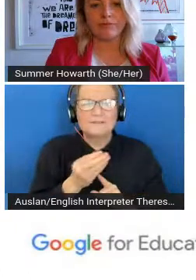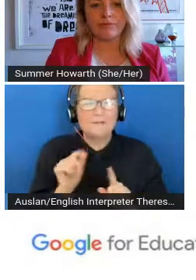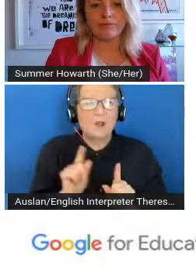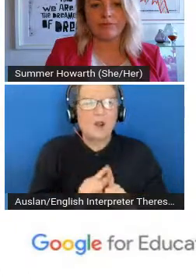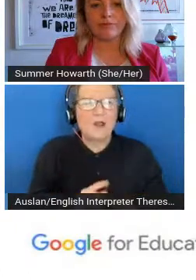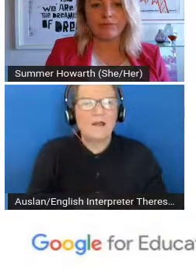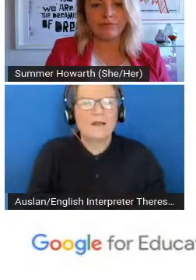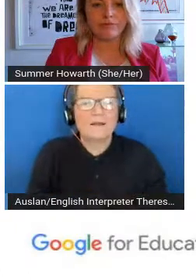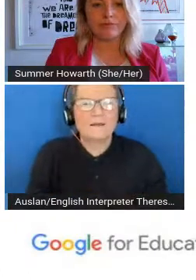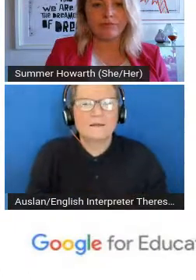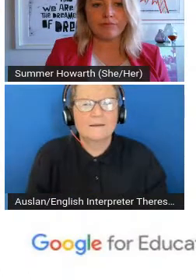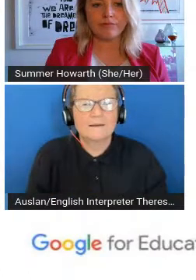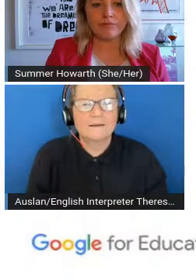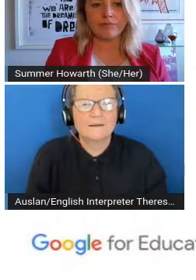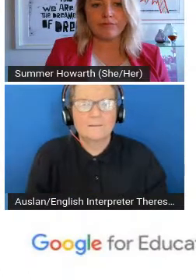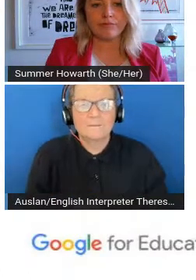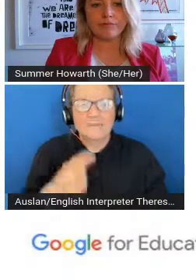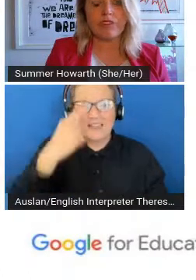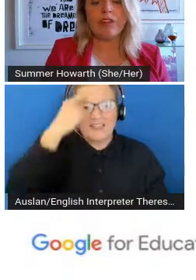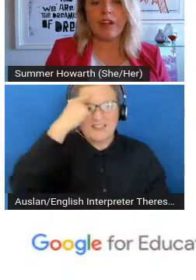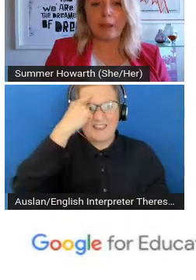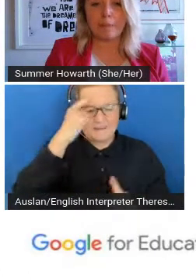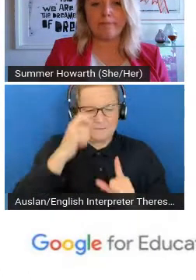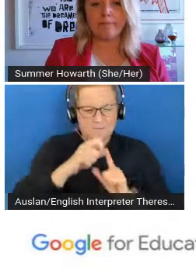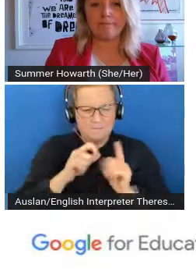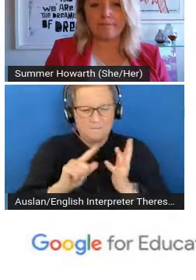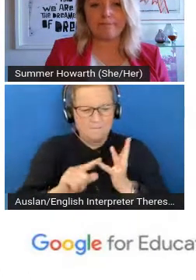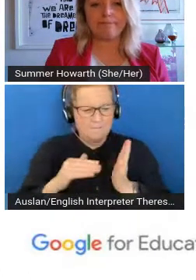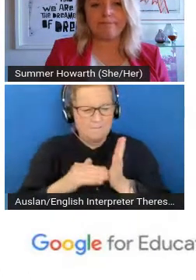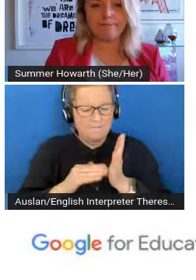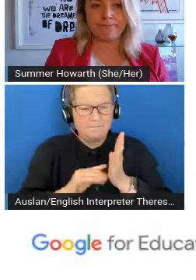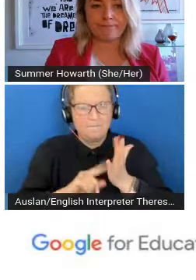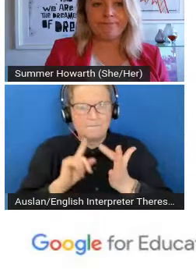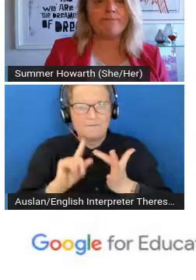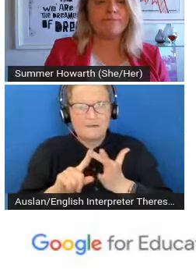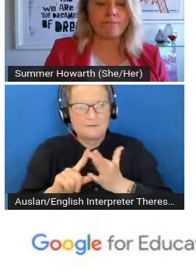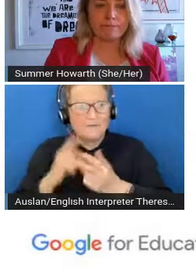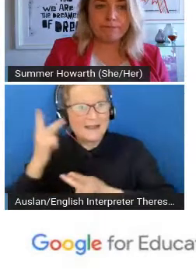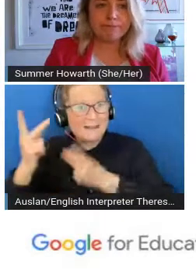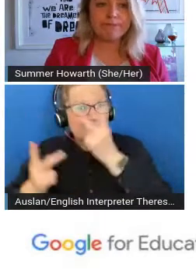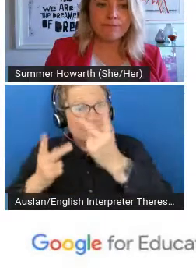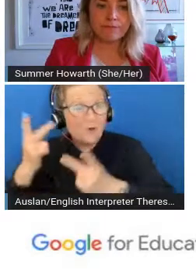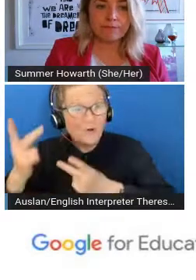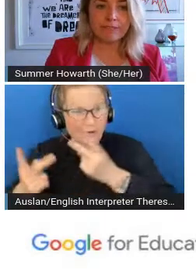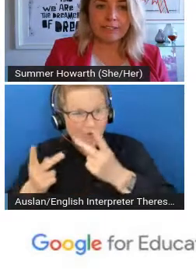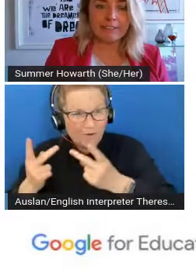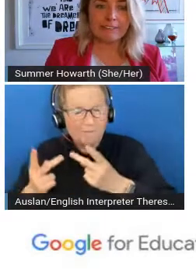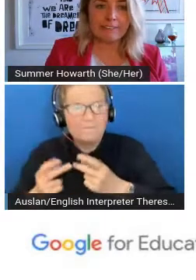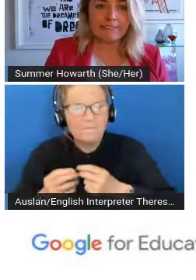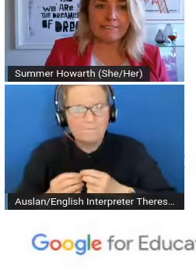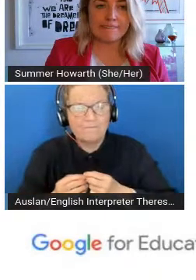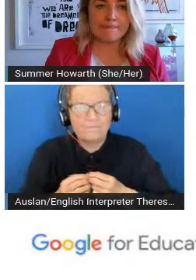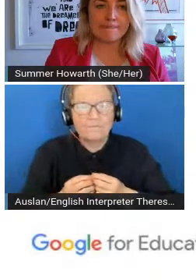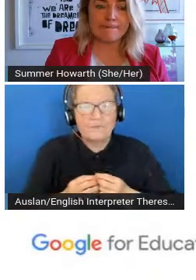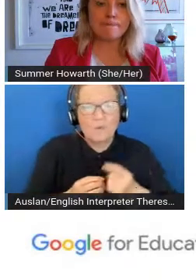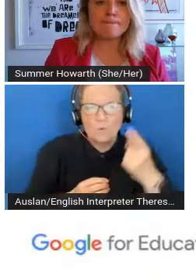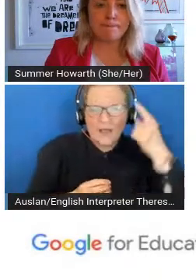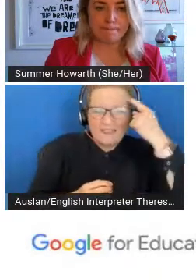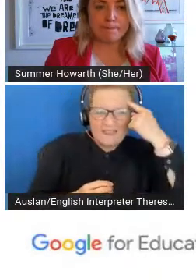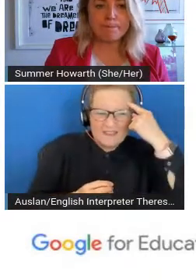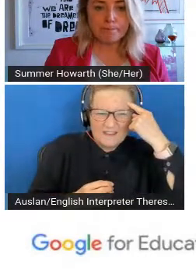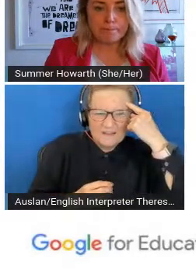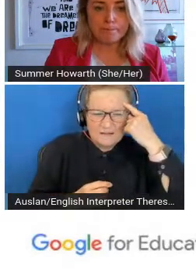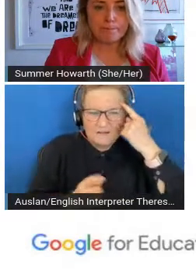just a think, puzzle, explore. Like, this is what I think I know from that content. This is what questions I still have. And then how